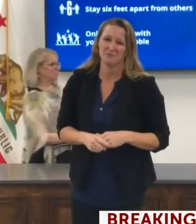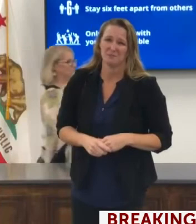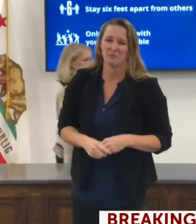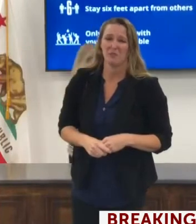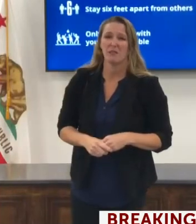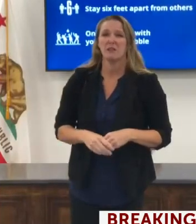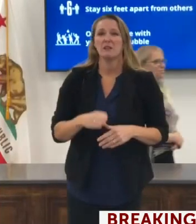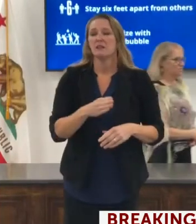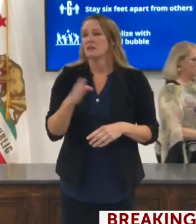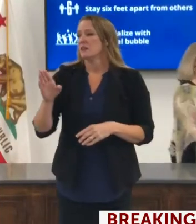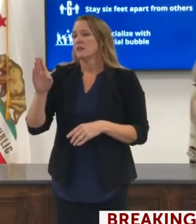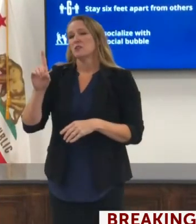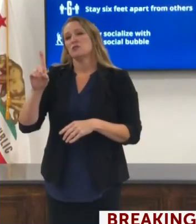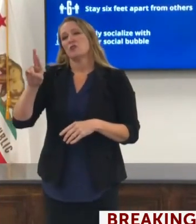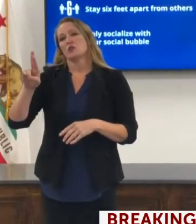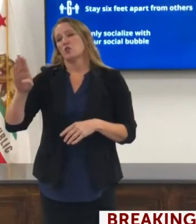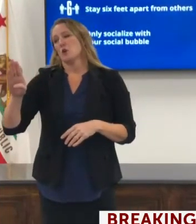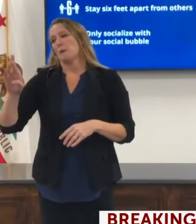question.